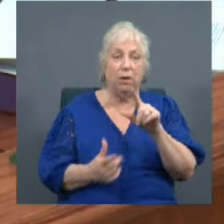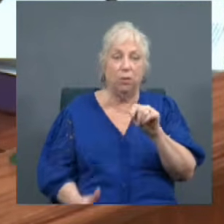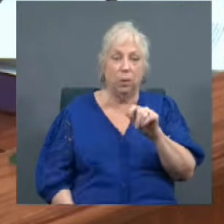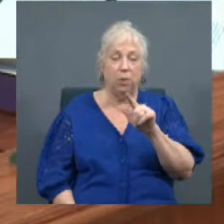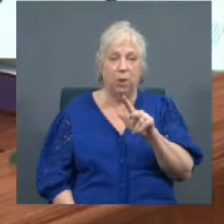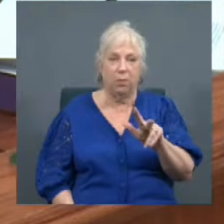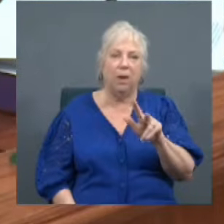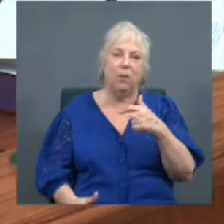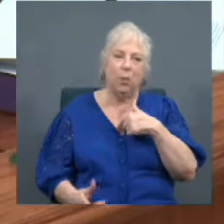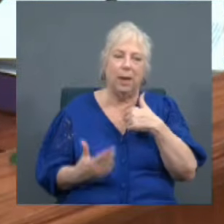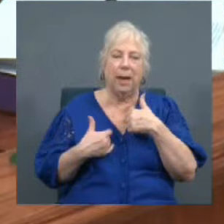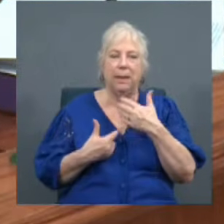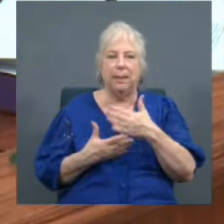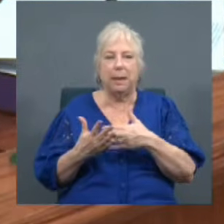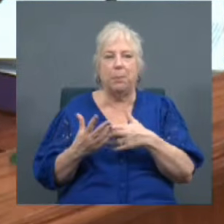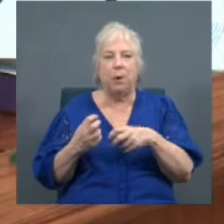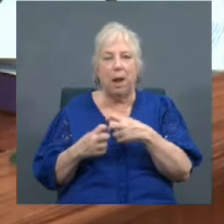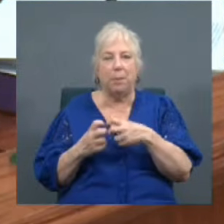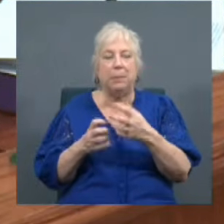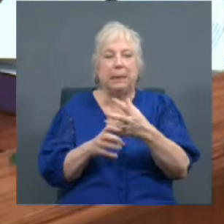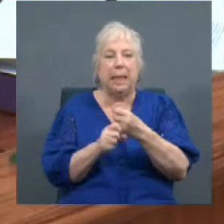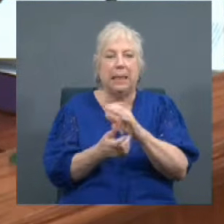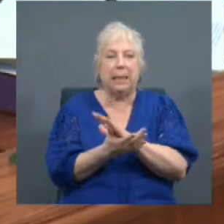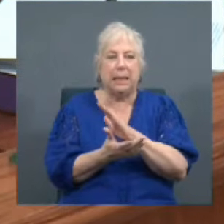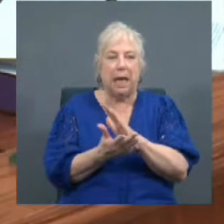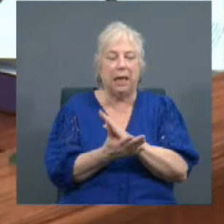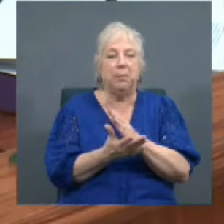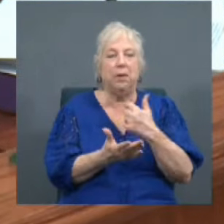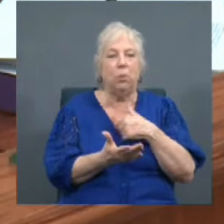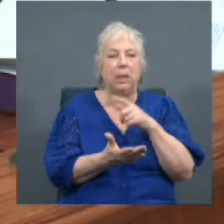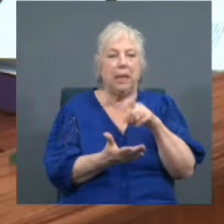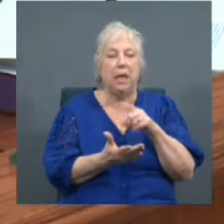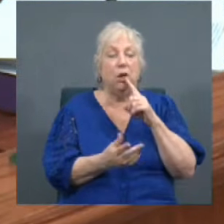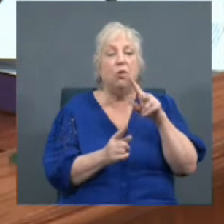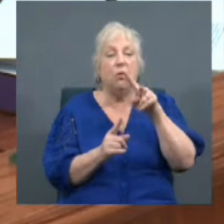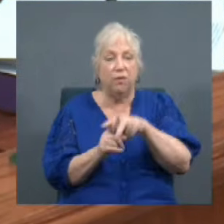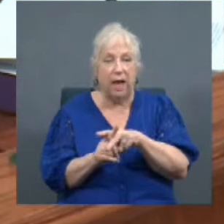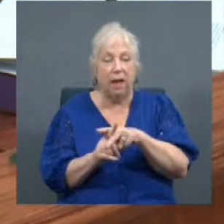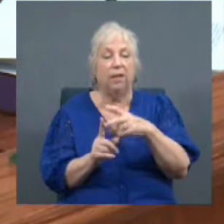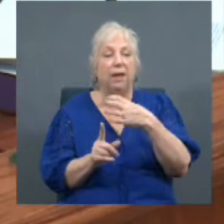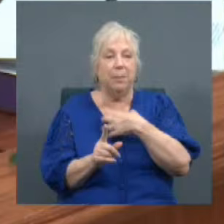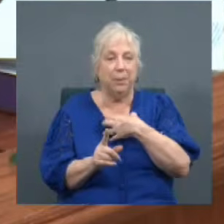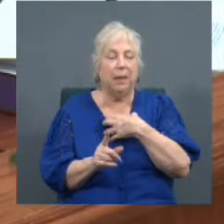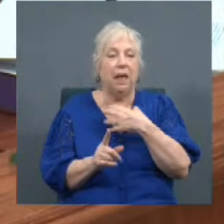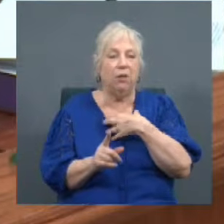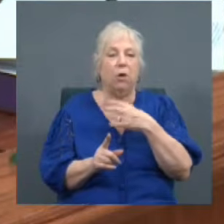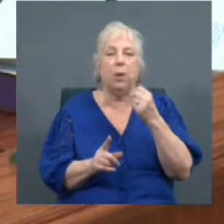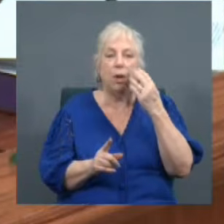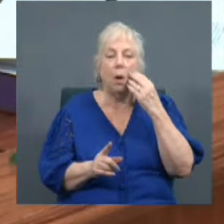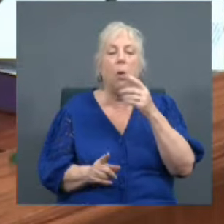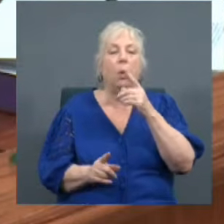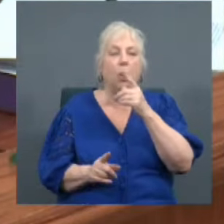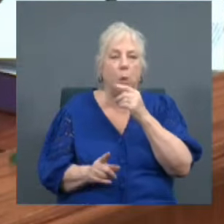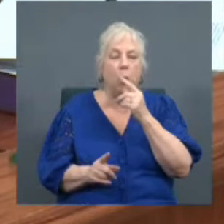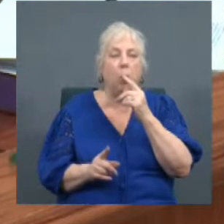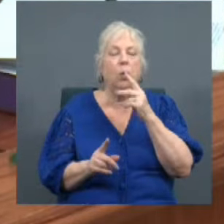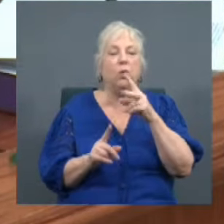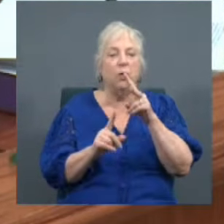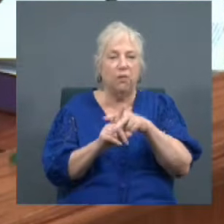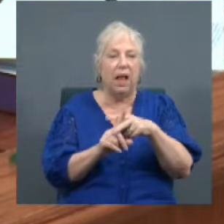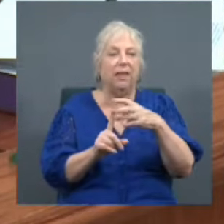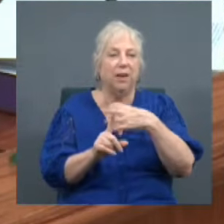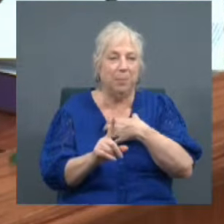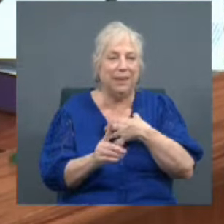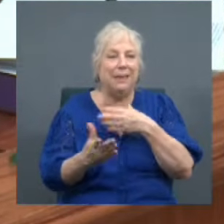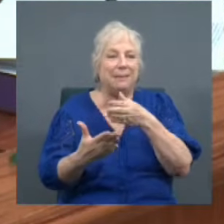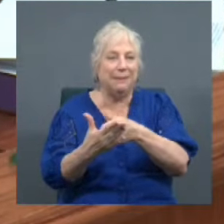getting the documents we needed to be able to file the complaint and to know to whom, against whom to file the complaint.